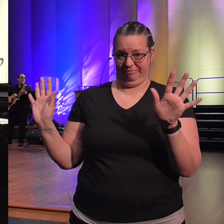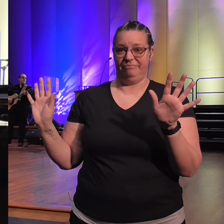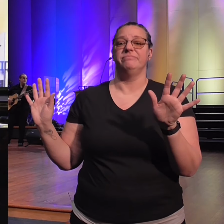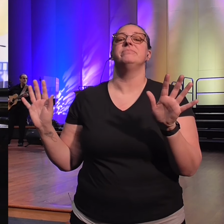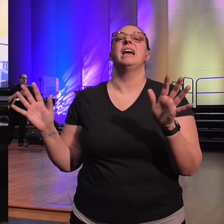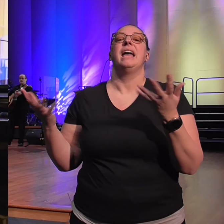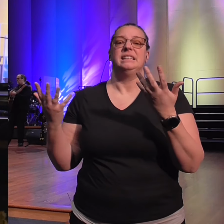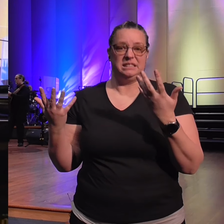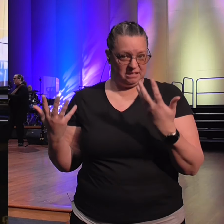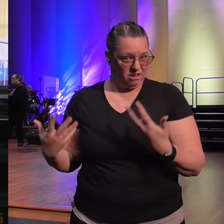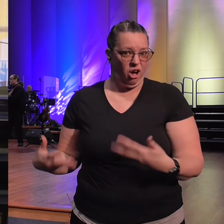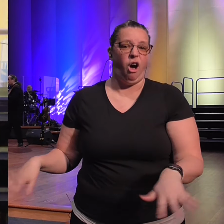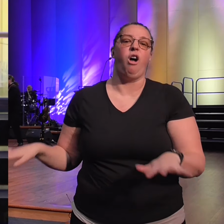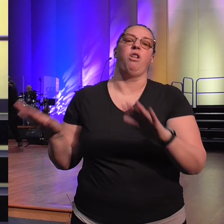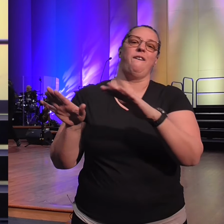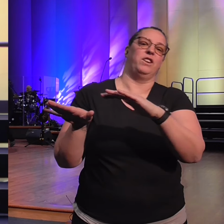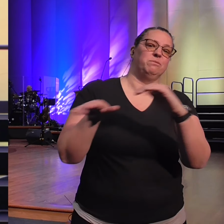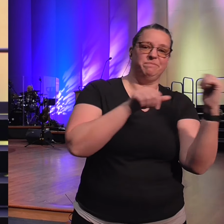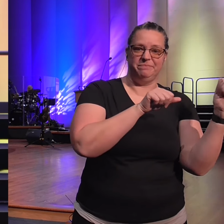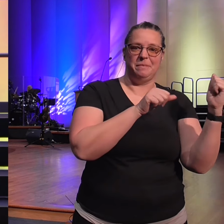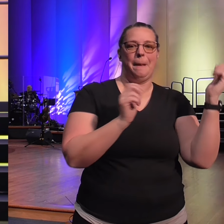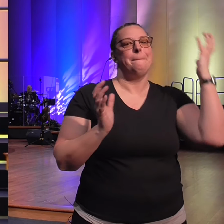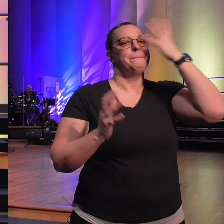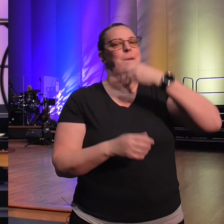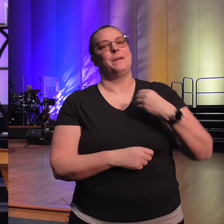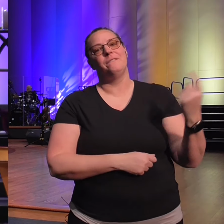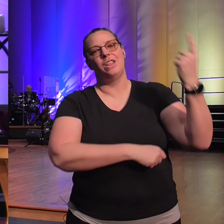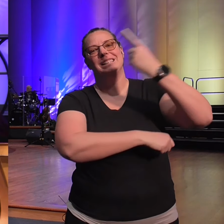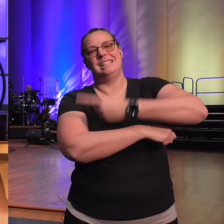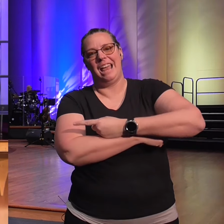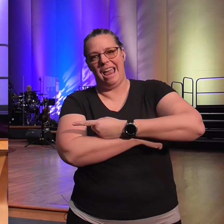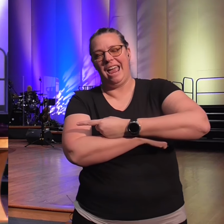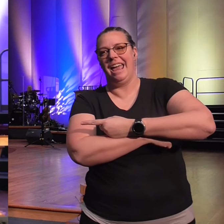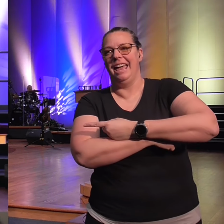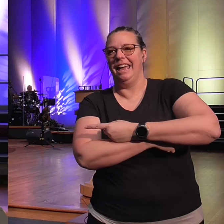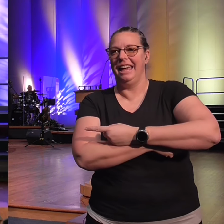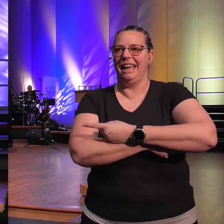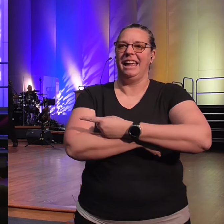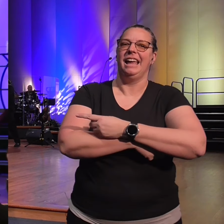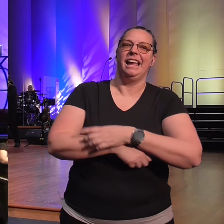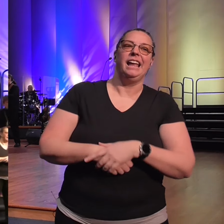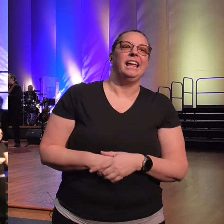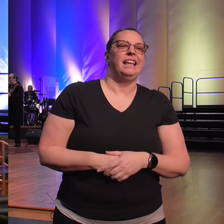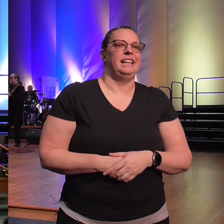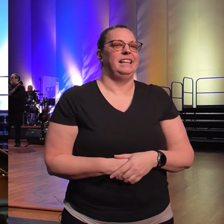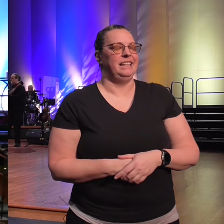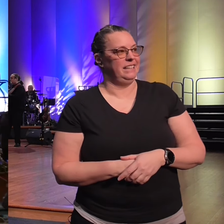all over you. It's a beautiful day. Woo!